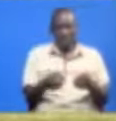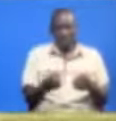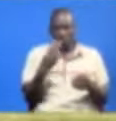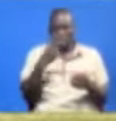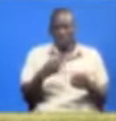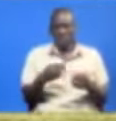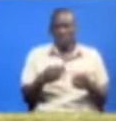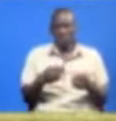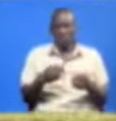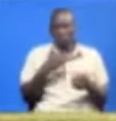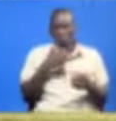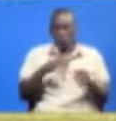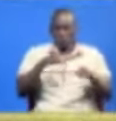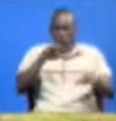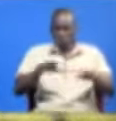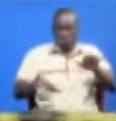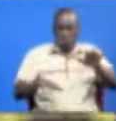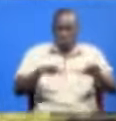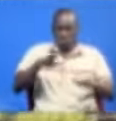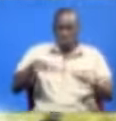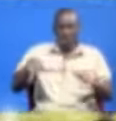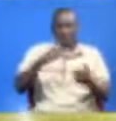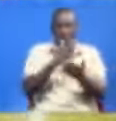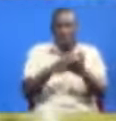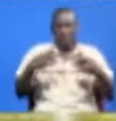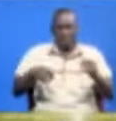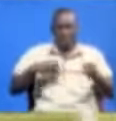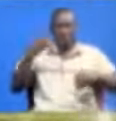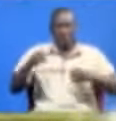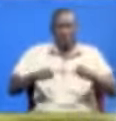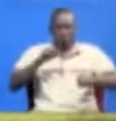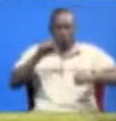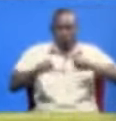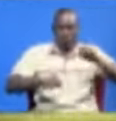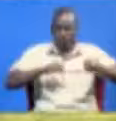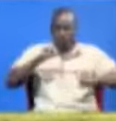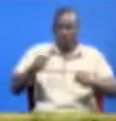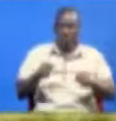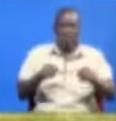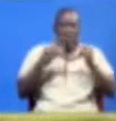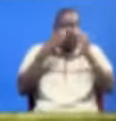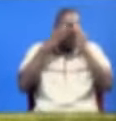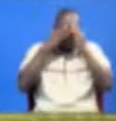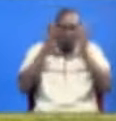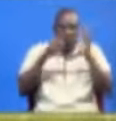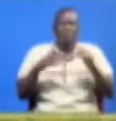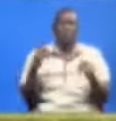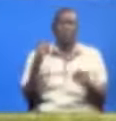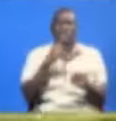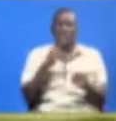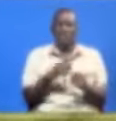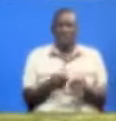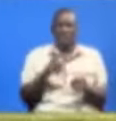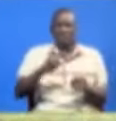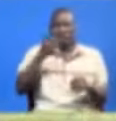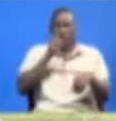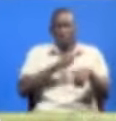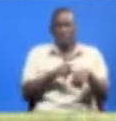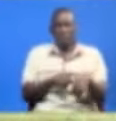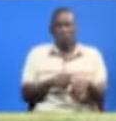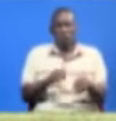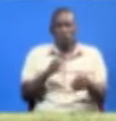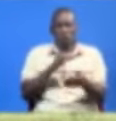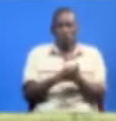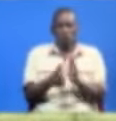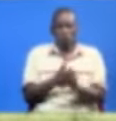deadly bouncing wonders. Some even enjoying bicycle rides, unaware of the looming danger. This is the first time hakuna mtu amewahi